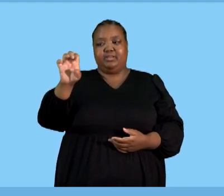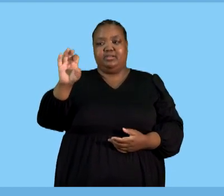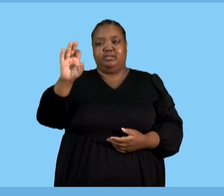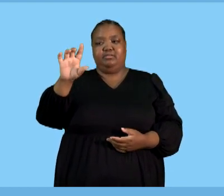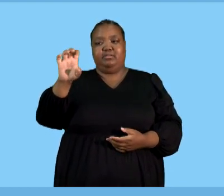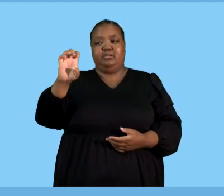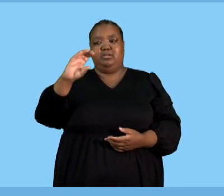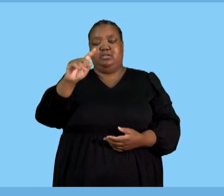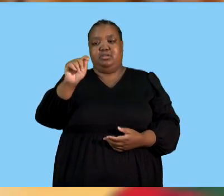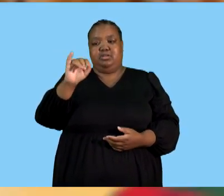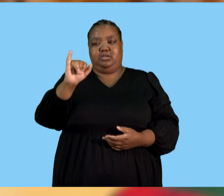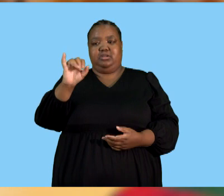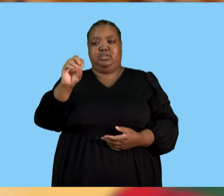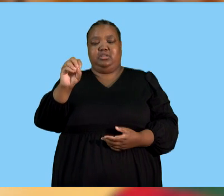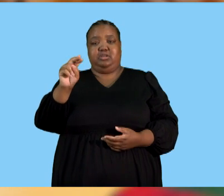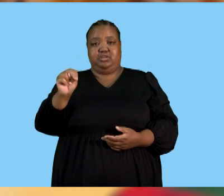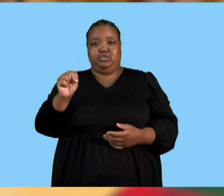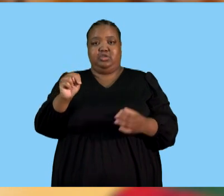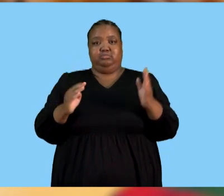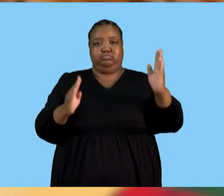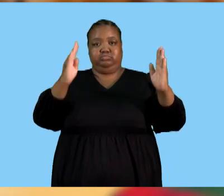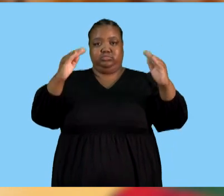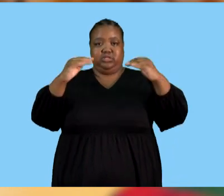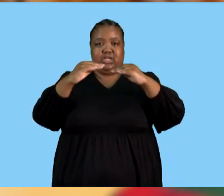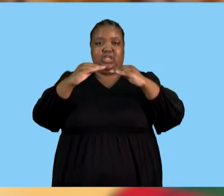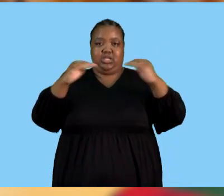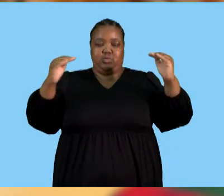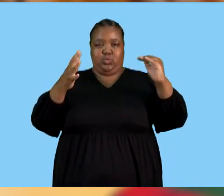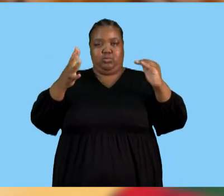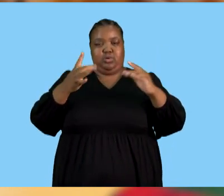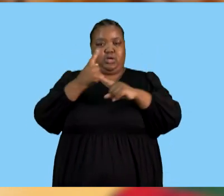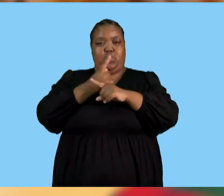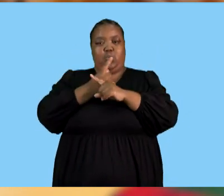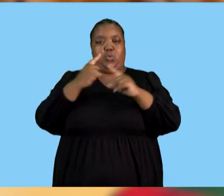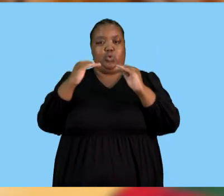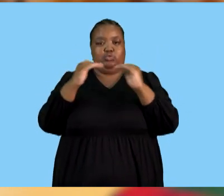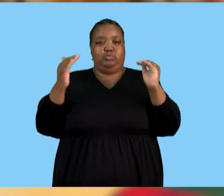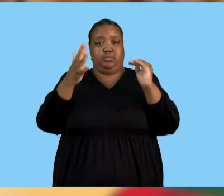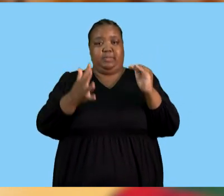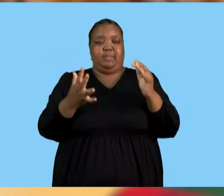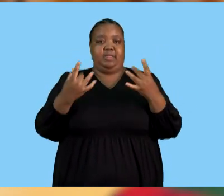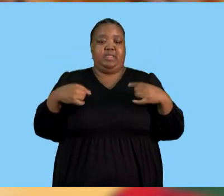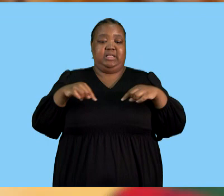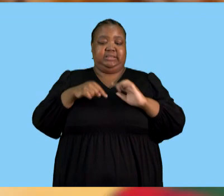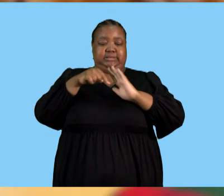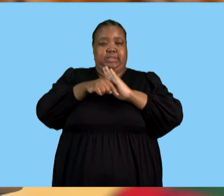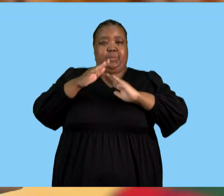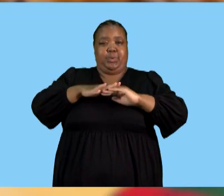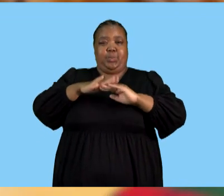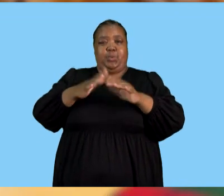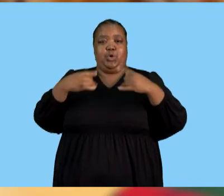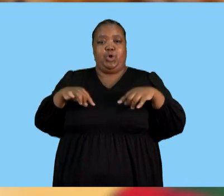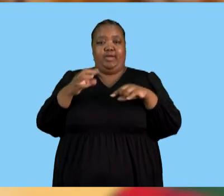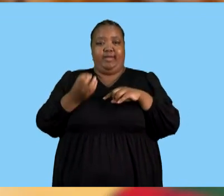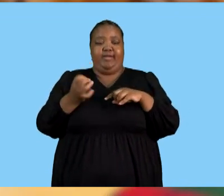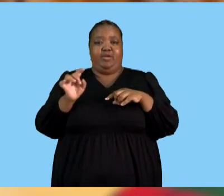to be equal when talking about the reflection or the ray diagram of reflection. So in more detail, this is what we